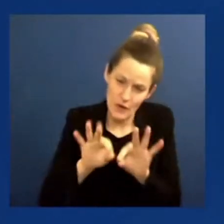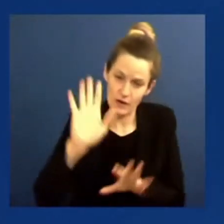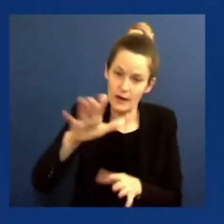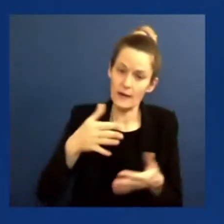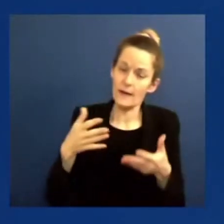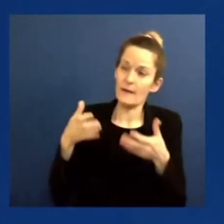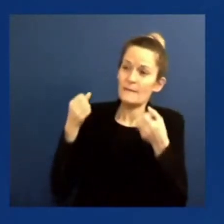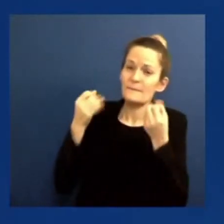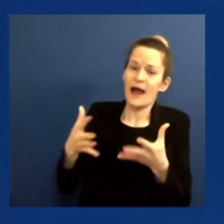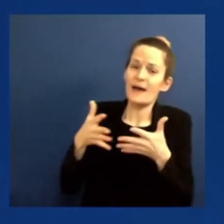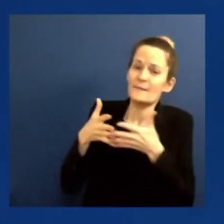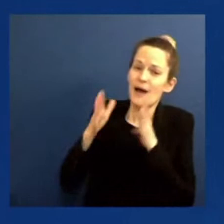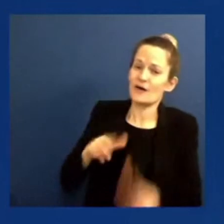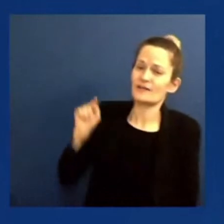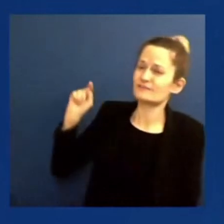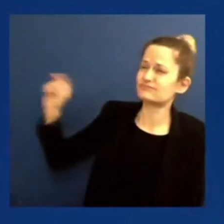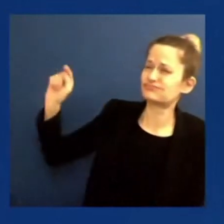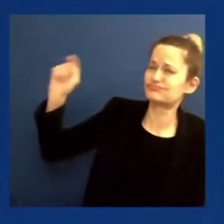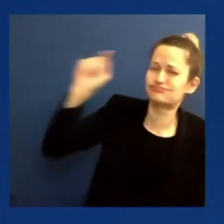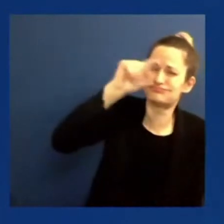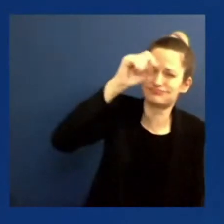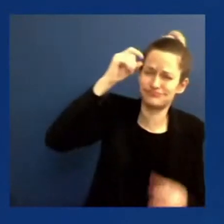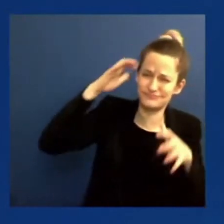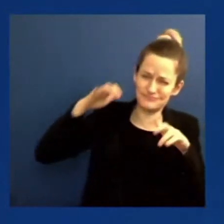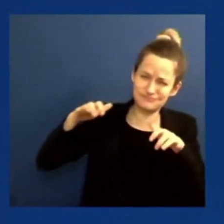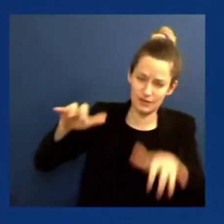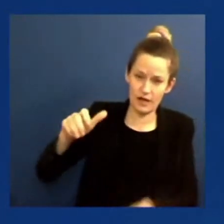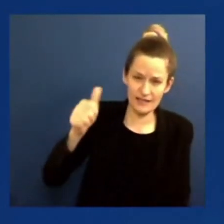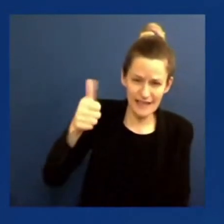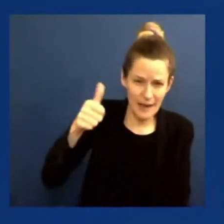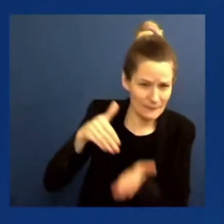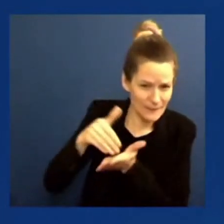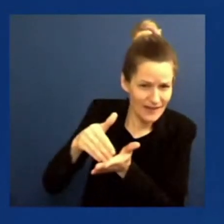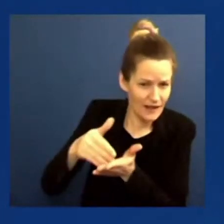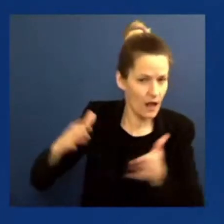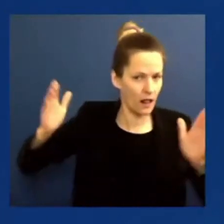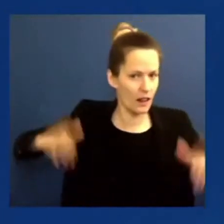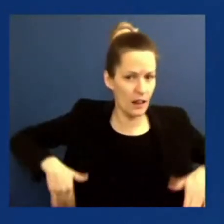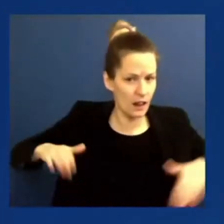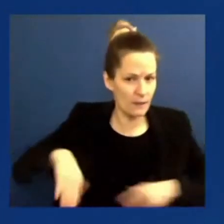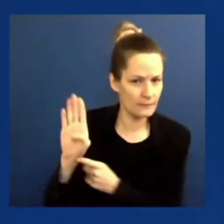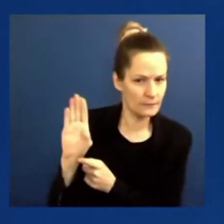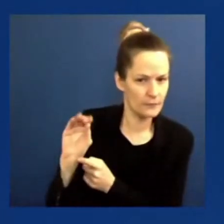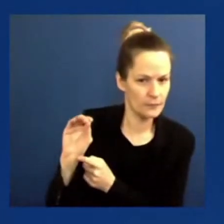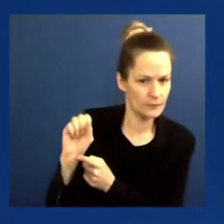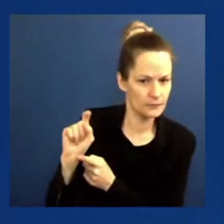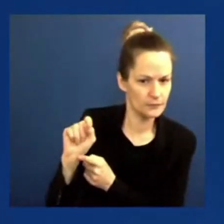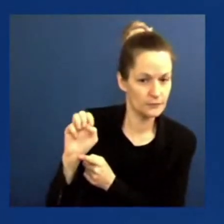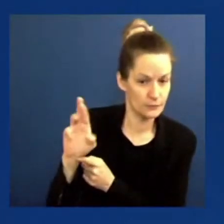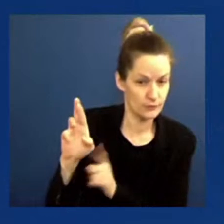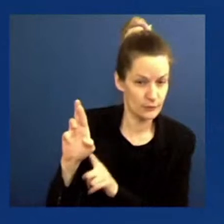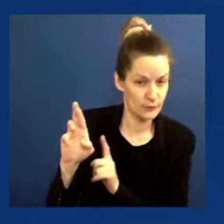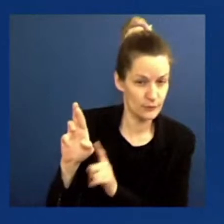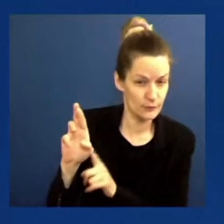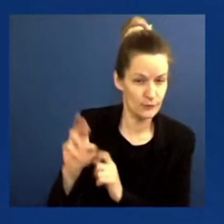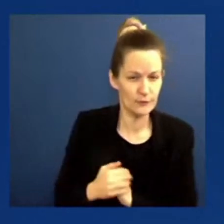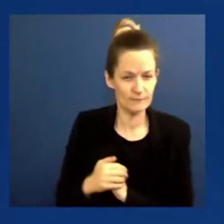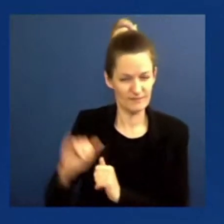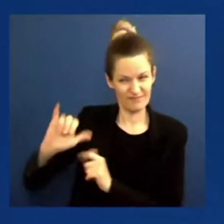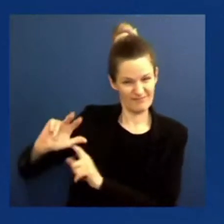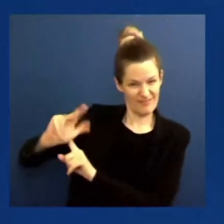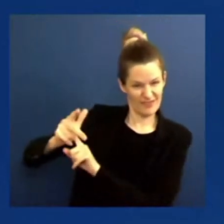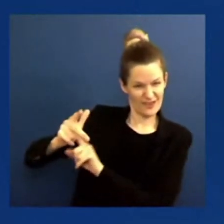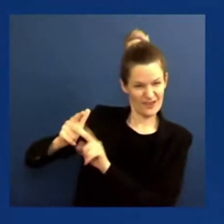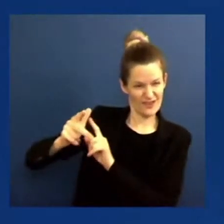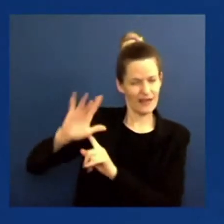getting your booster dose. Taken together, these data highlight 2 important points. First, those